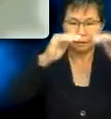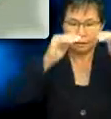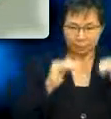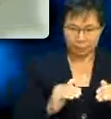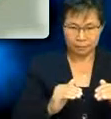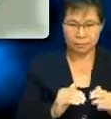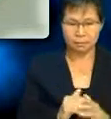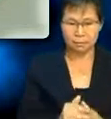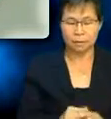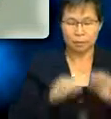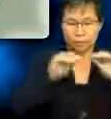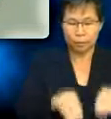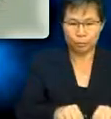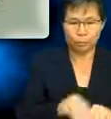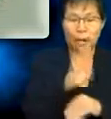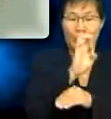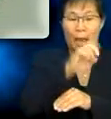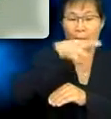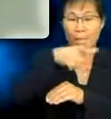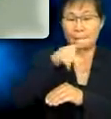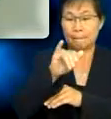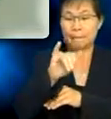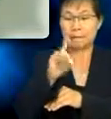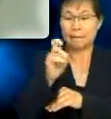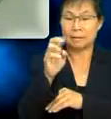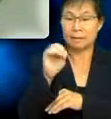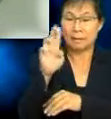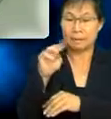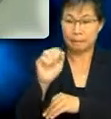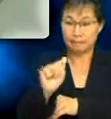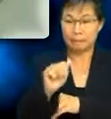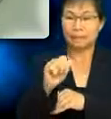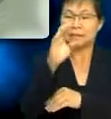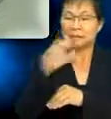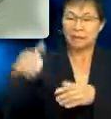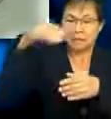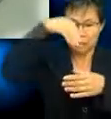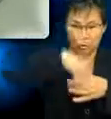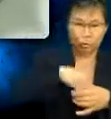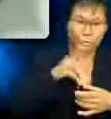Next, put the epidermal cells into the drop of water.